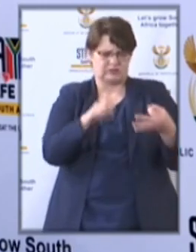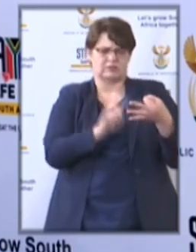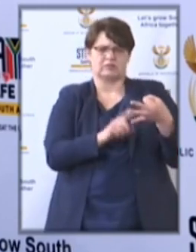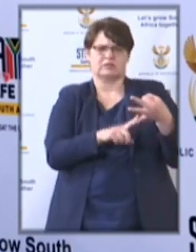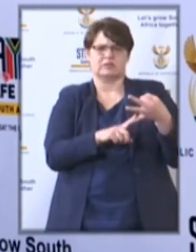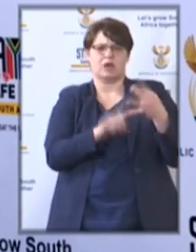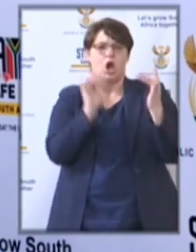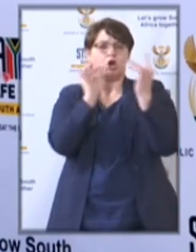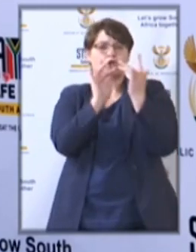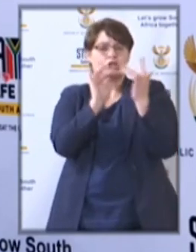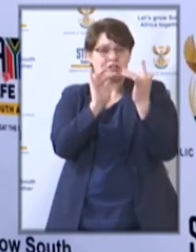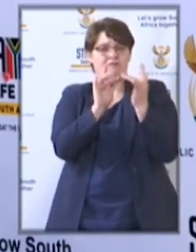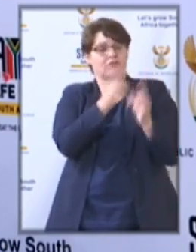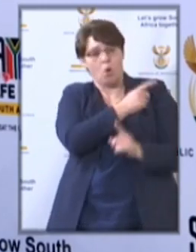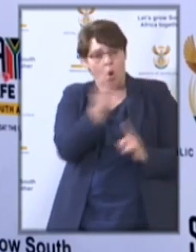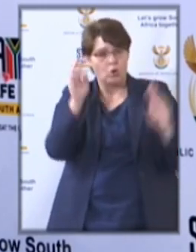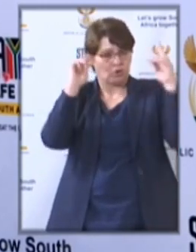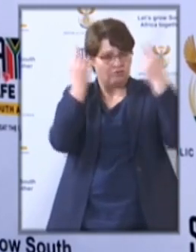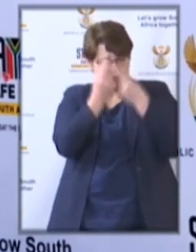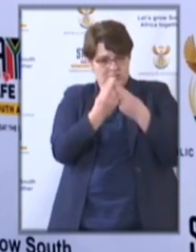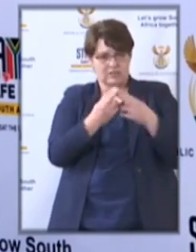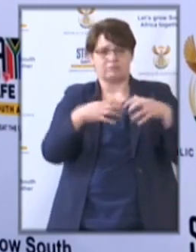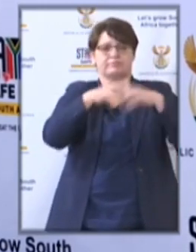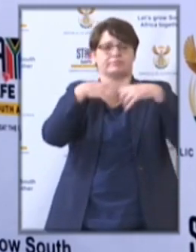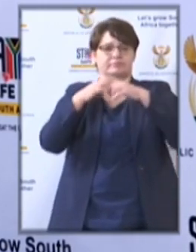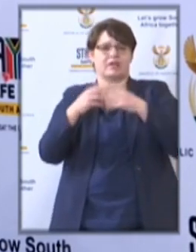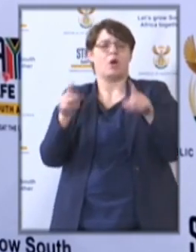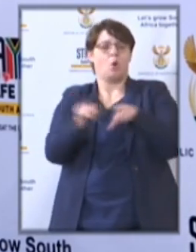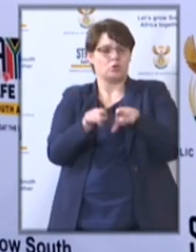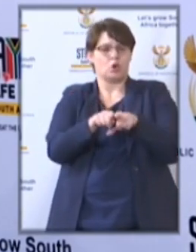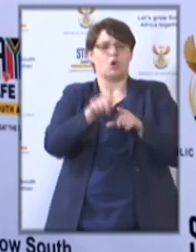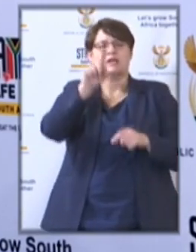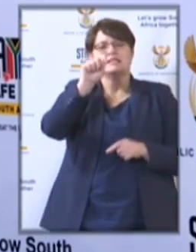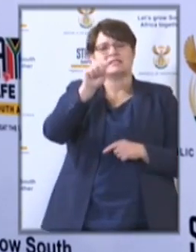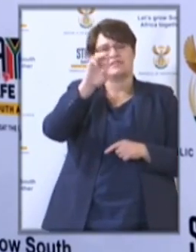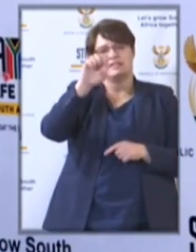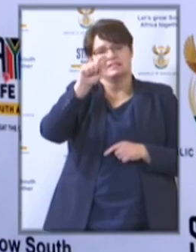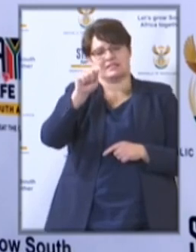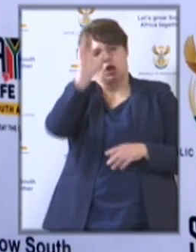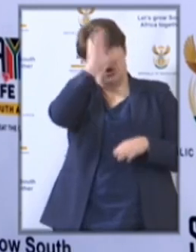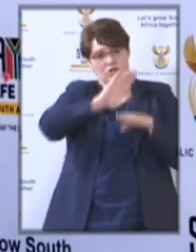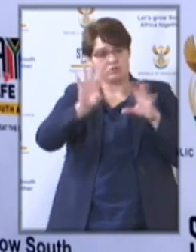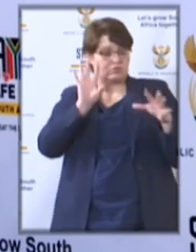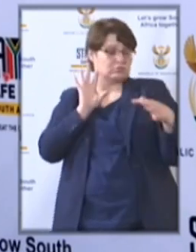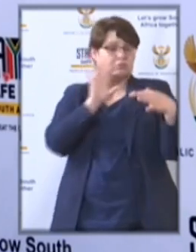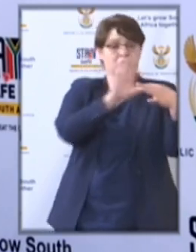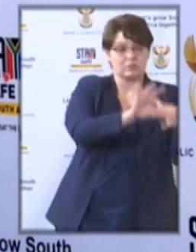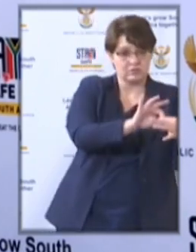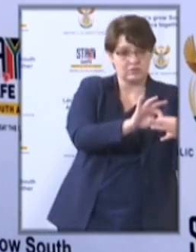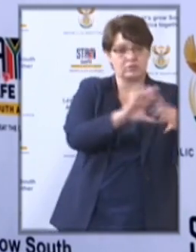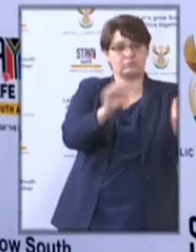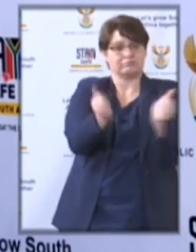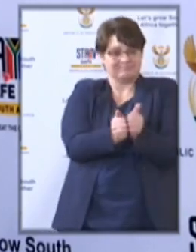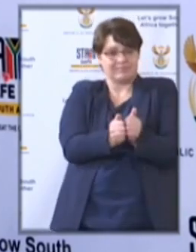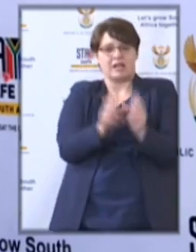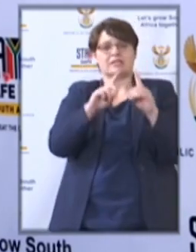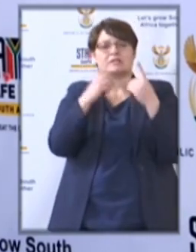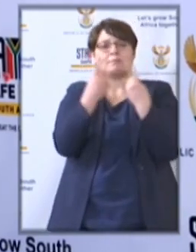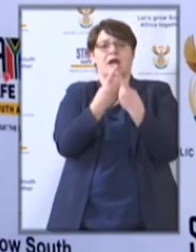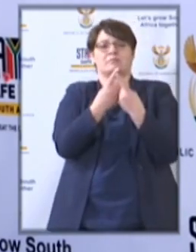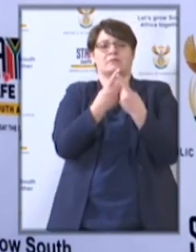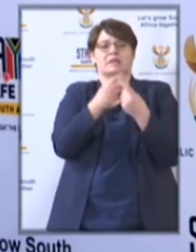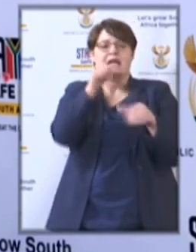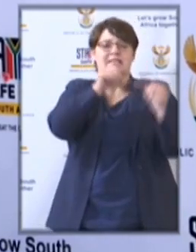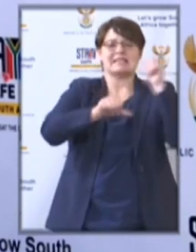high-quality connectivity for all universities and TVET colleges in collaboration with the Department of Science and